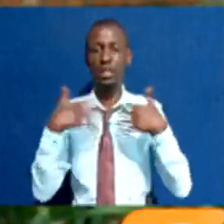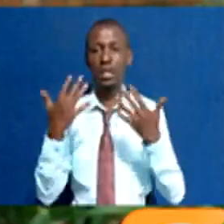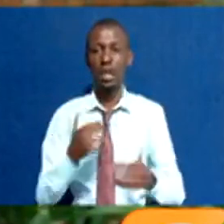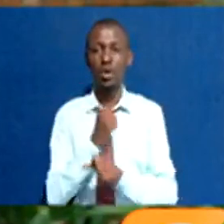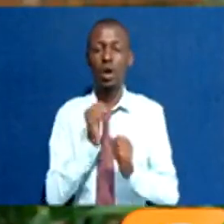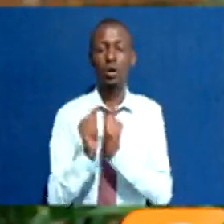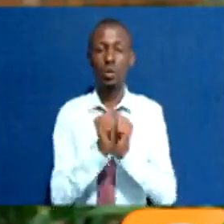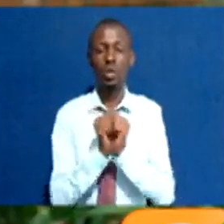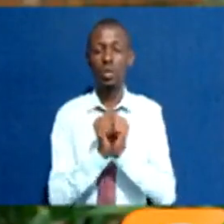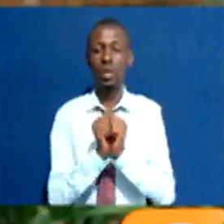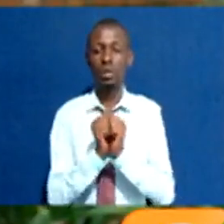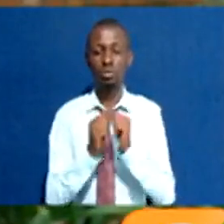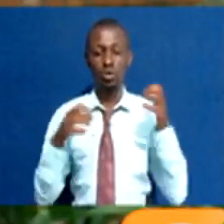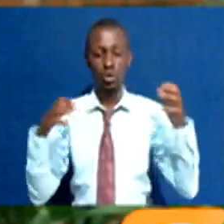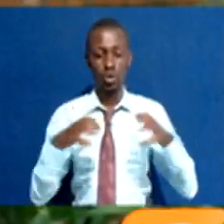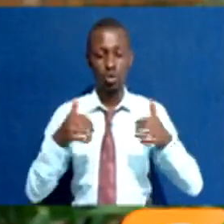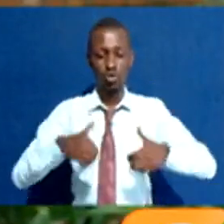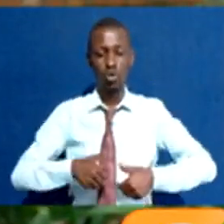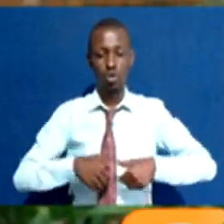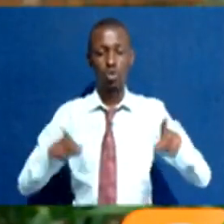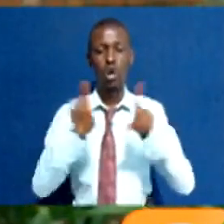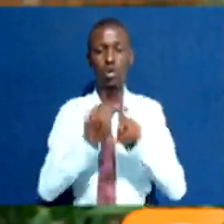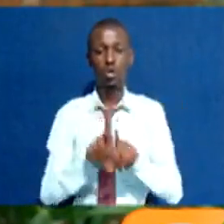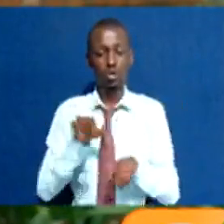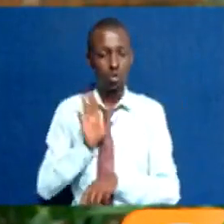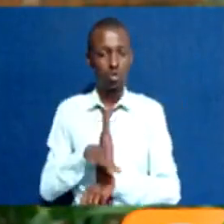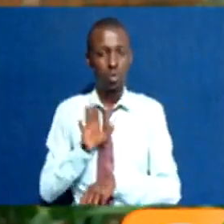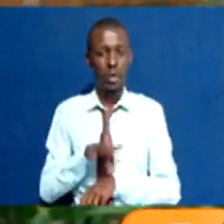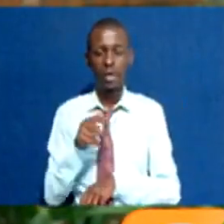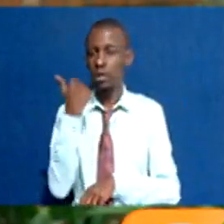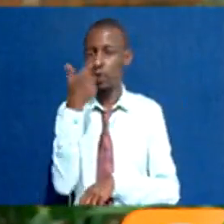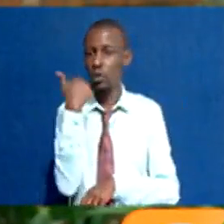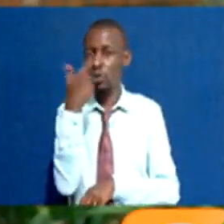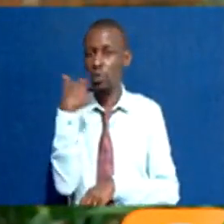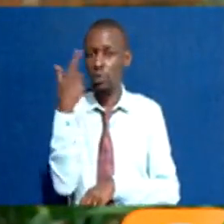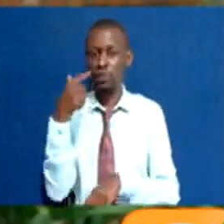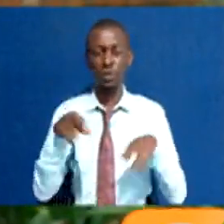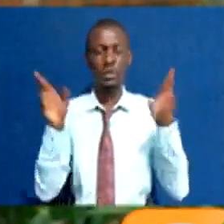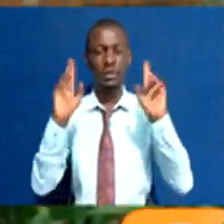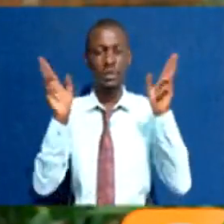youth champions as well as women, those that are really available at the last mile.